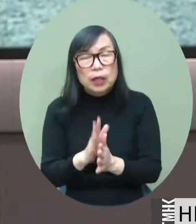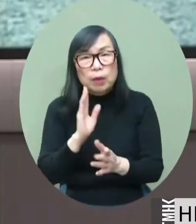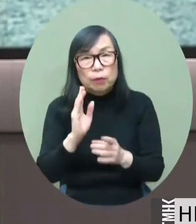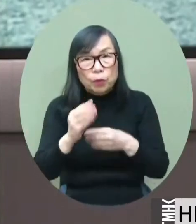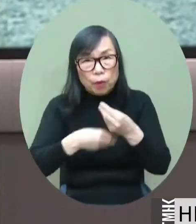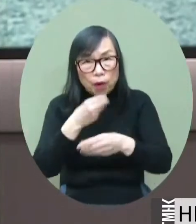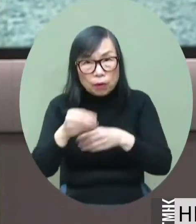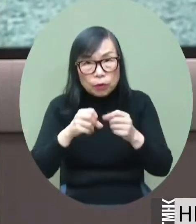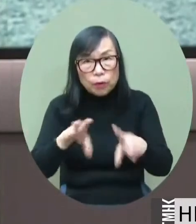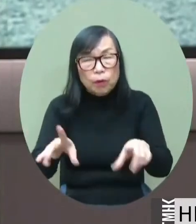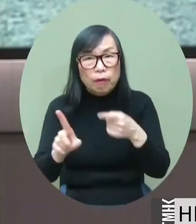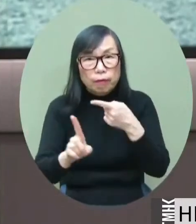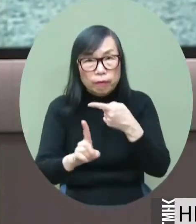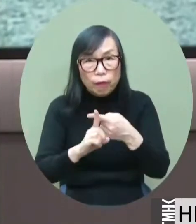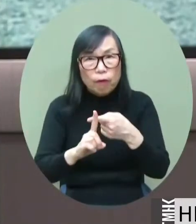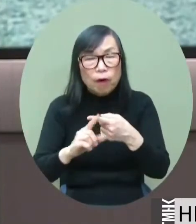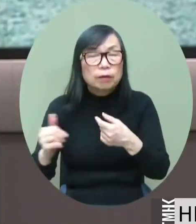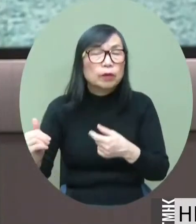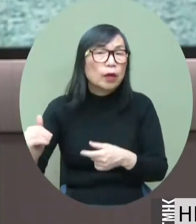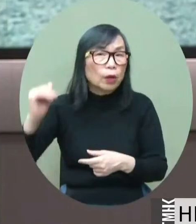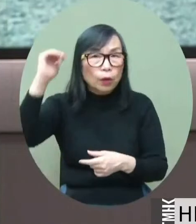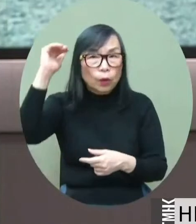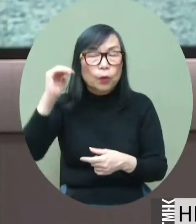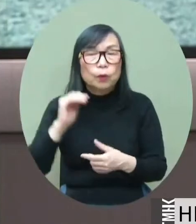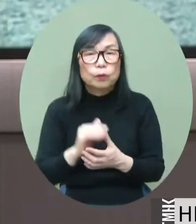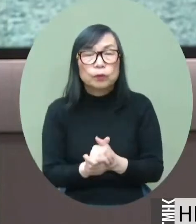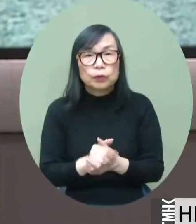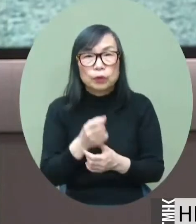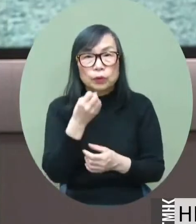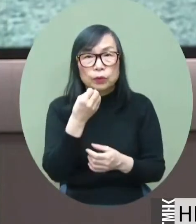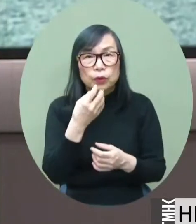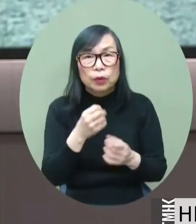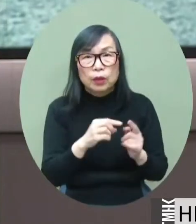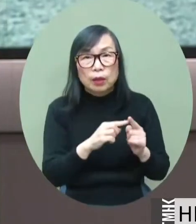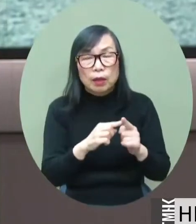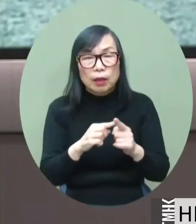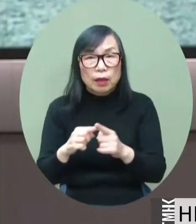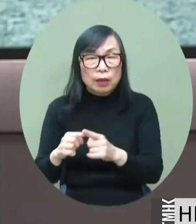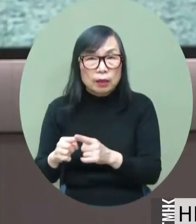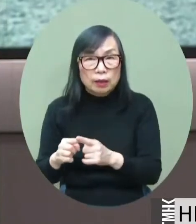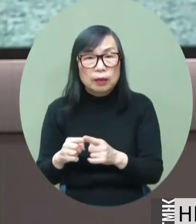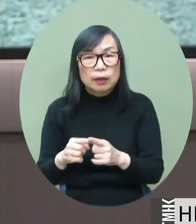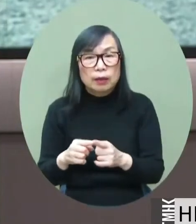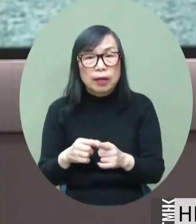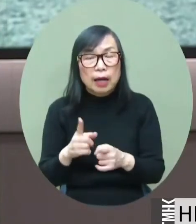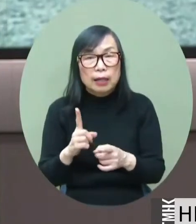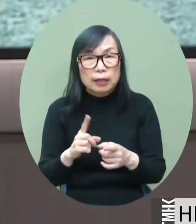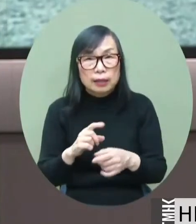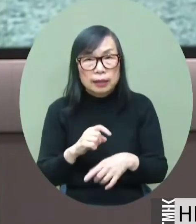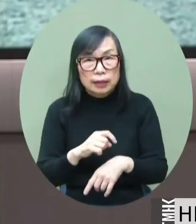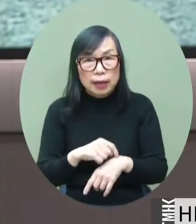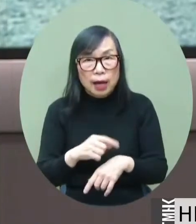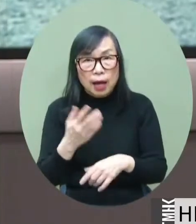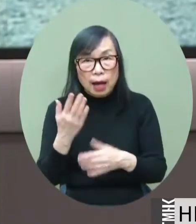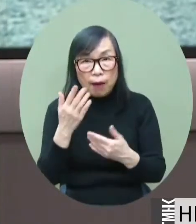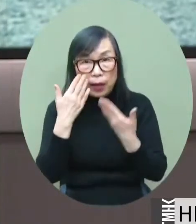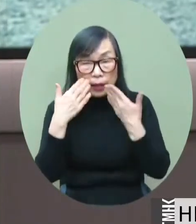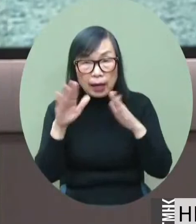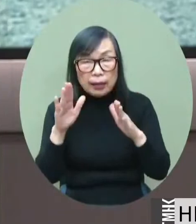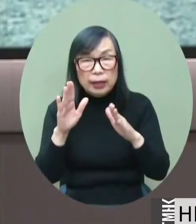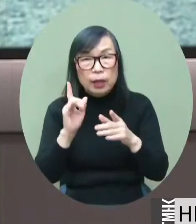the risk of infection in the community is still high. So at all